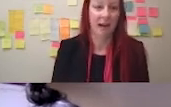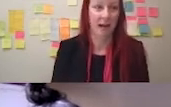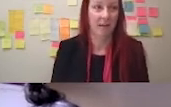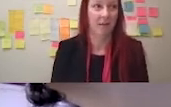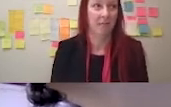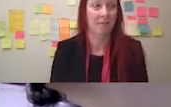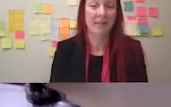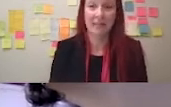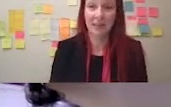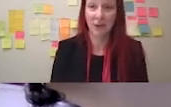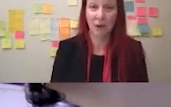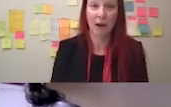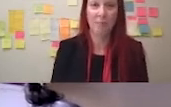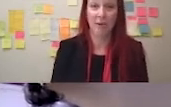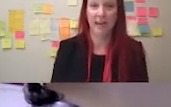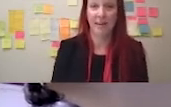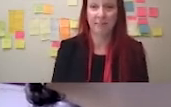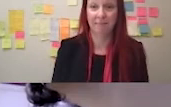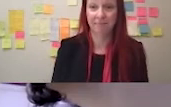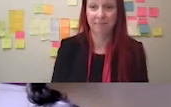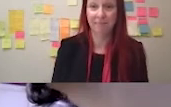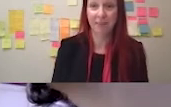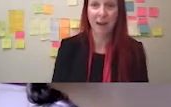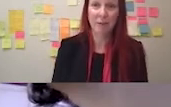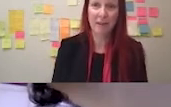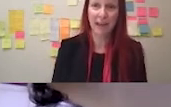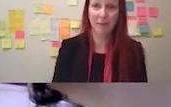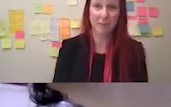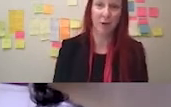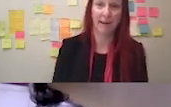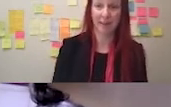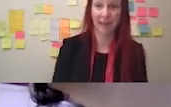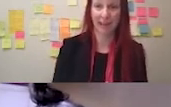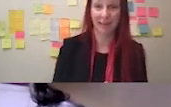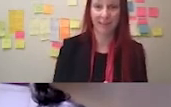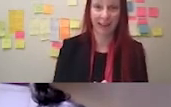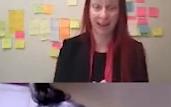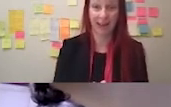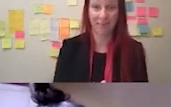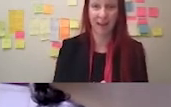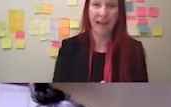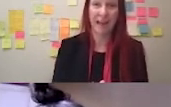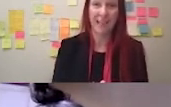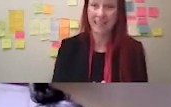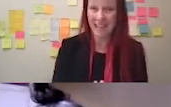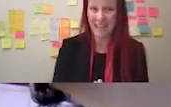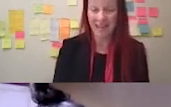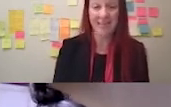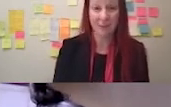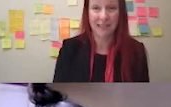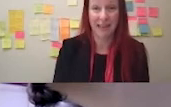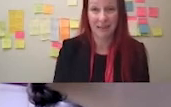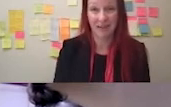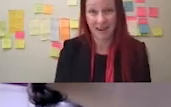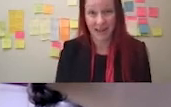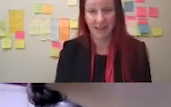where 6 years ago, I burnt out. I burnt out from trying to play that game, thinking